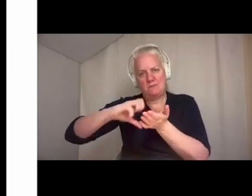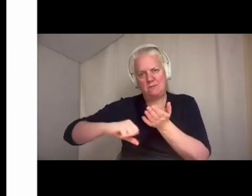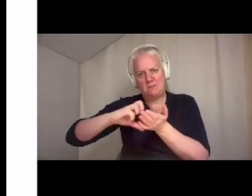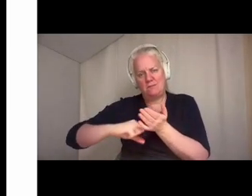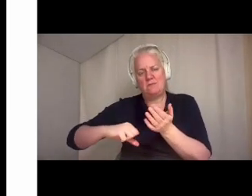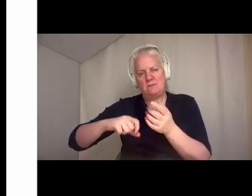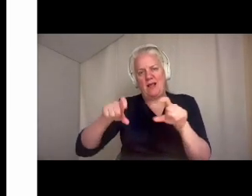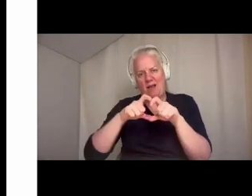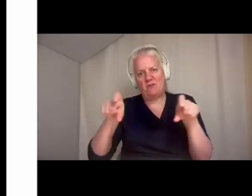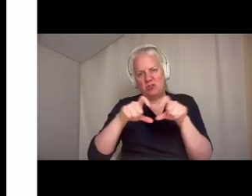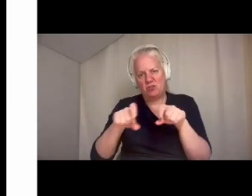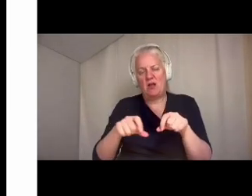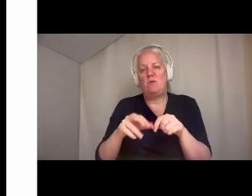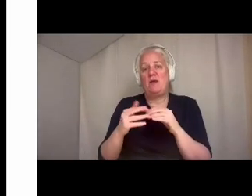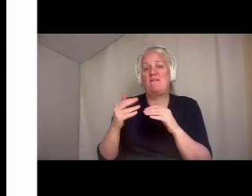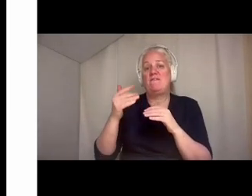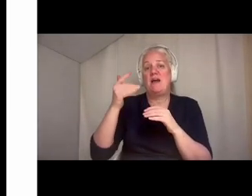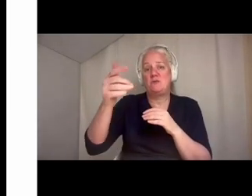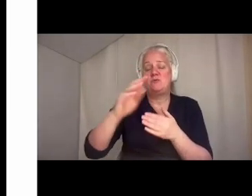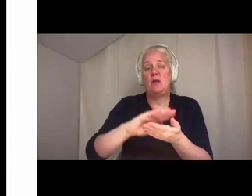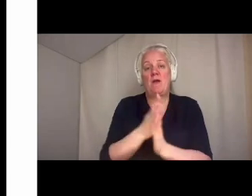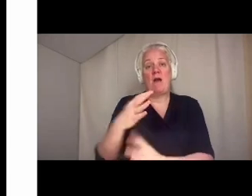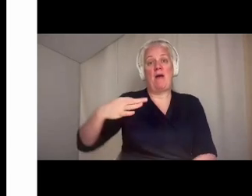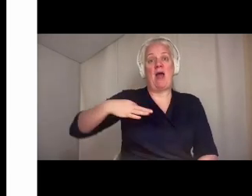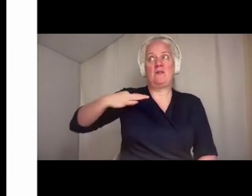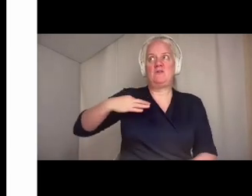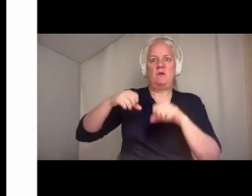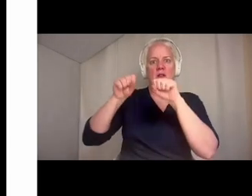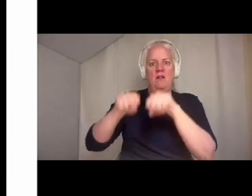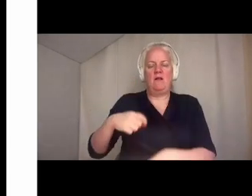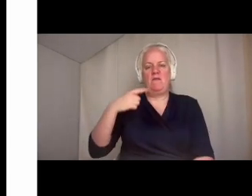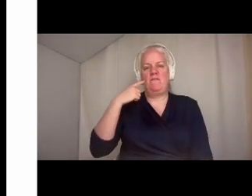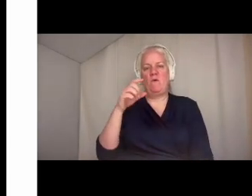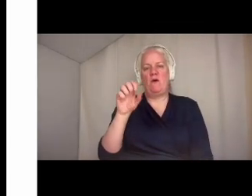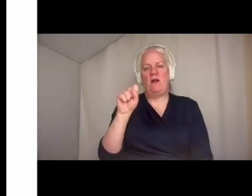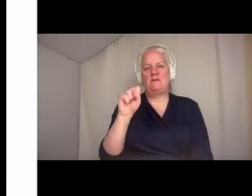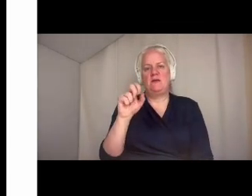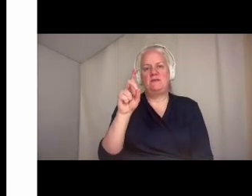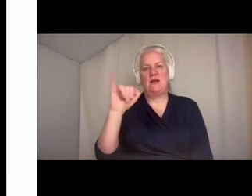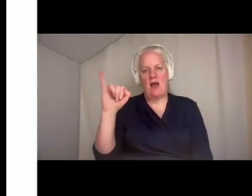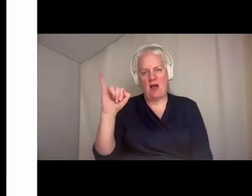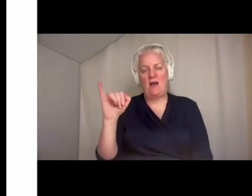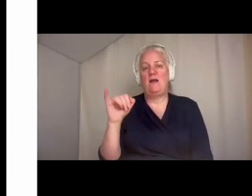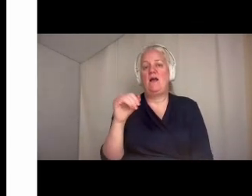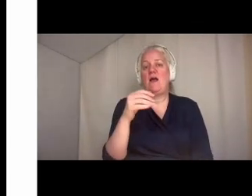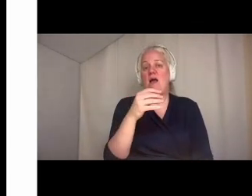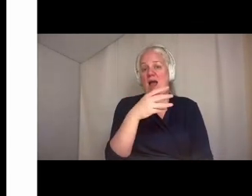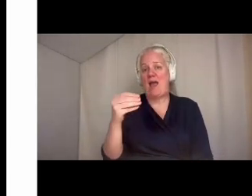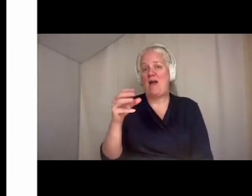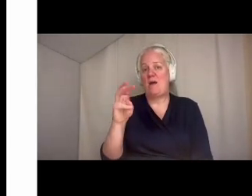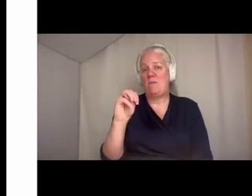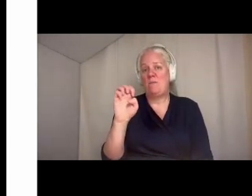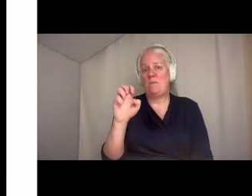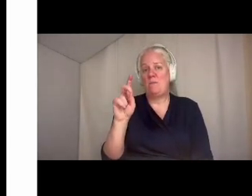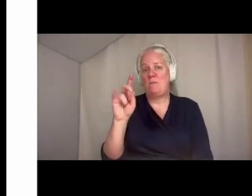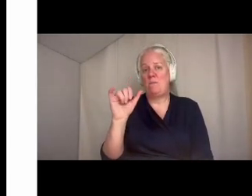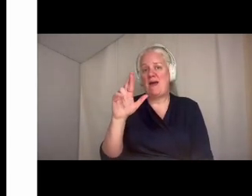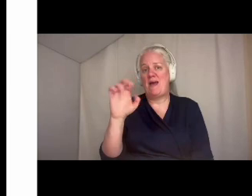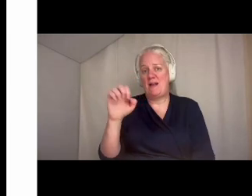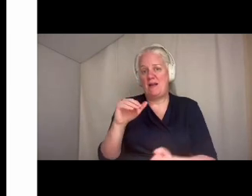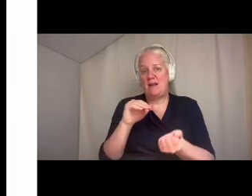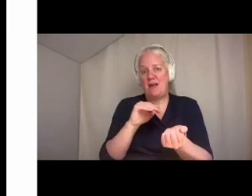for Social Security disability insurance and Medicare, or qualify for